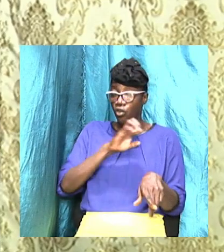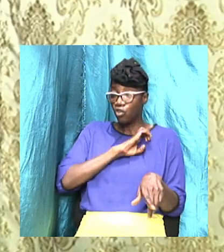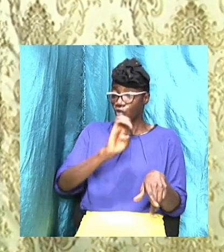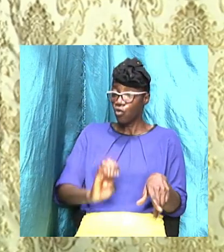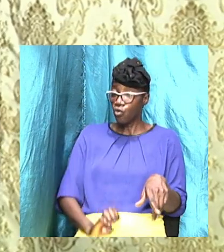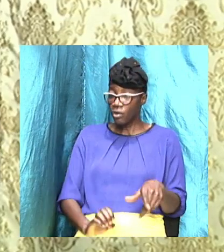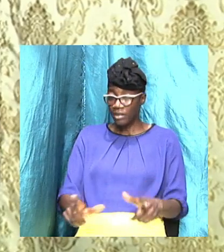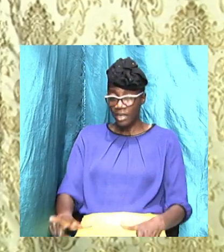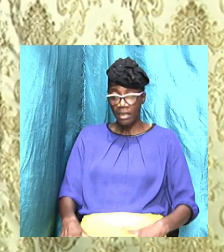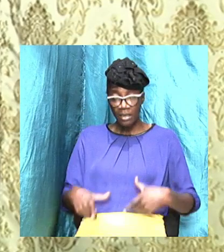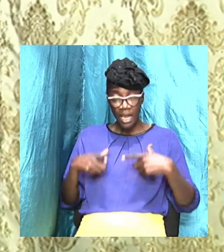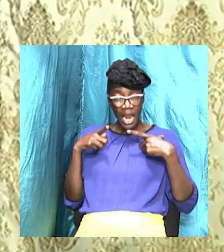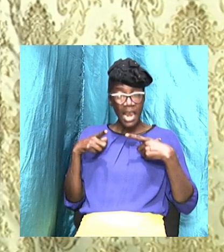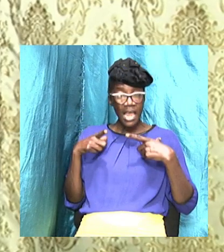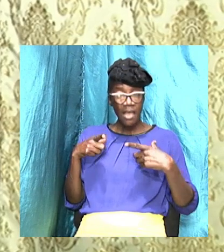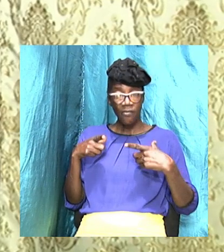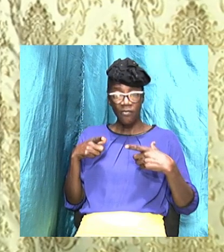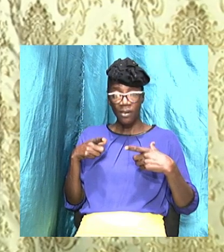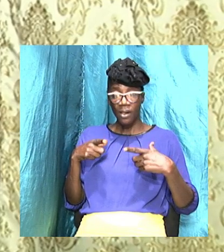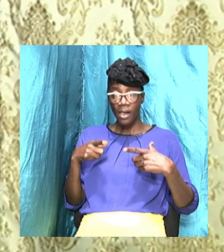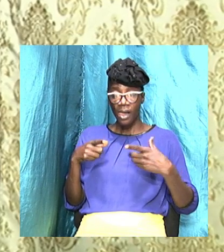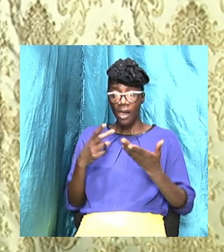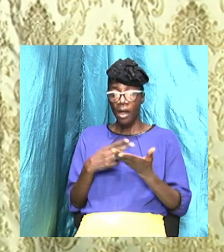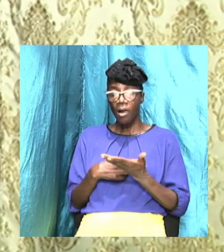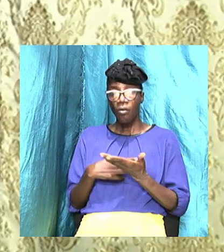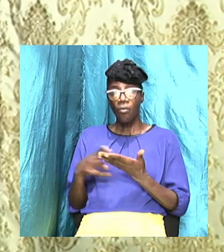to live holy.